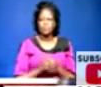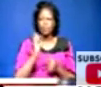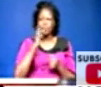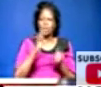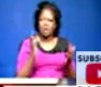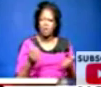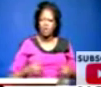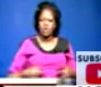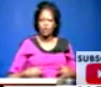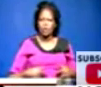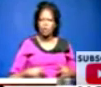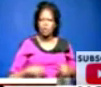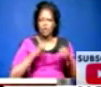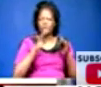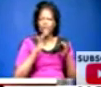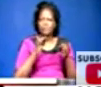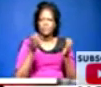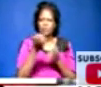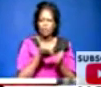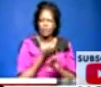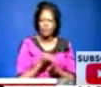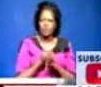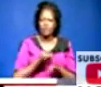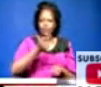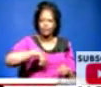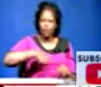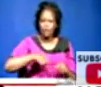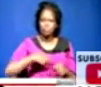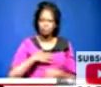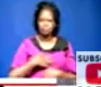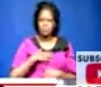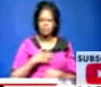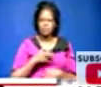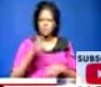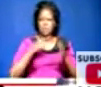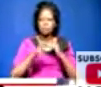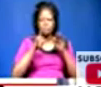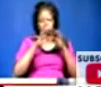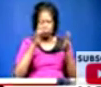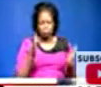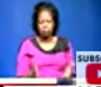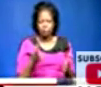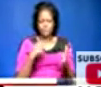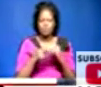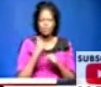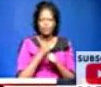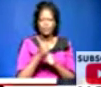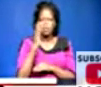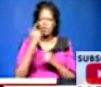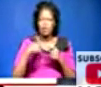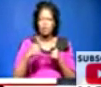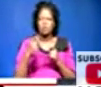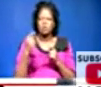people, even if the economy is very hard for us, please respect the altar, respect the work of God, let the gospel